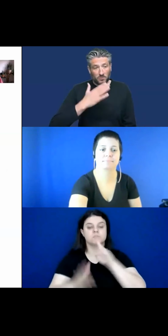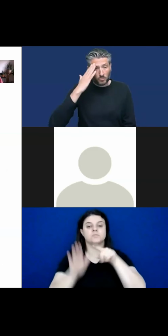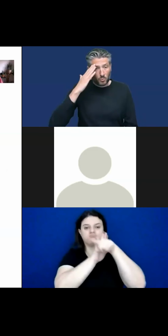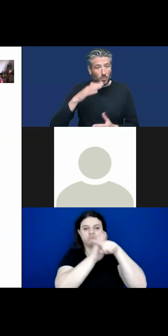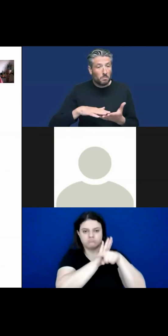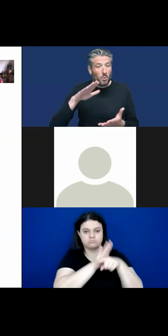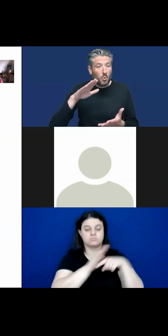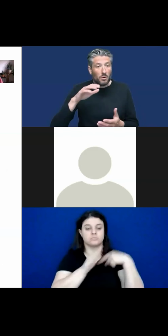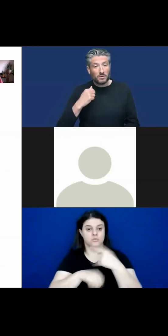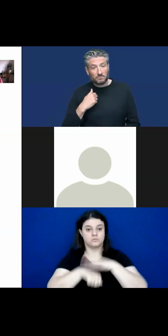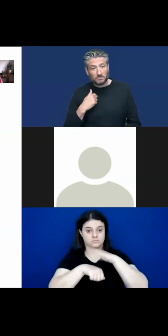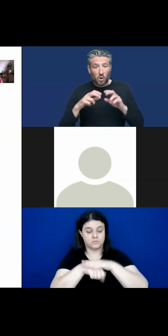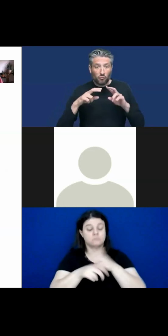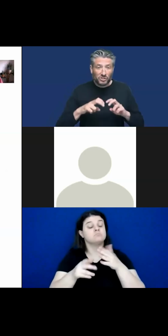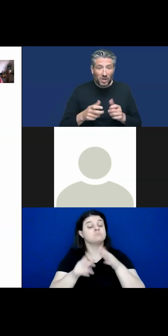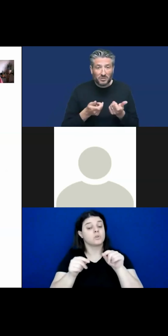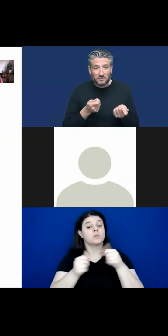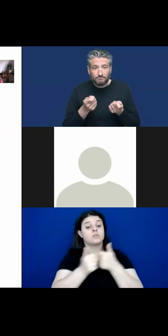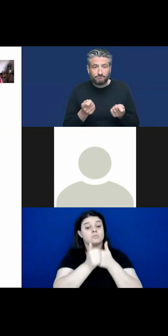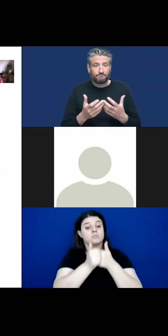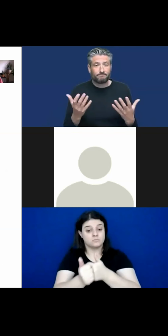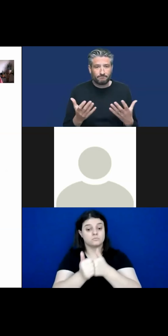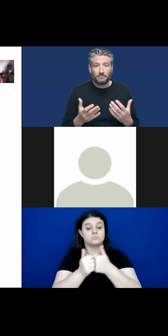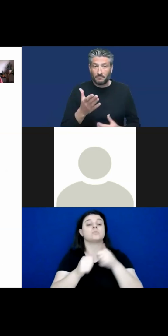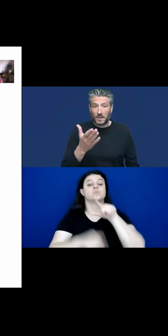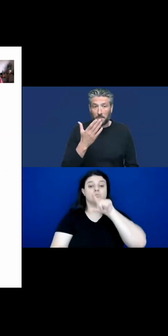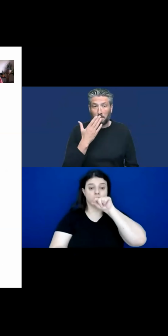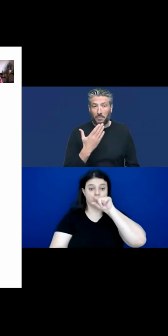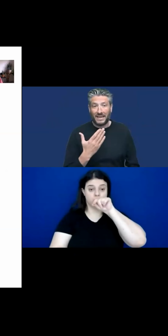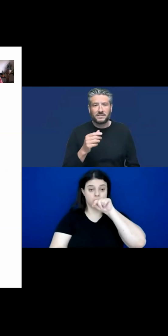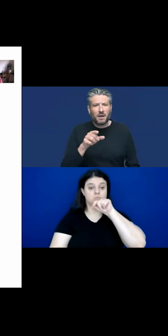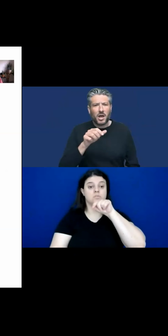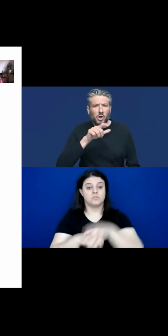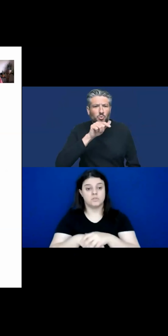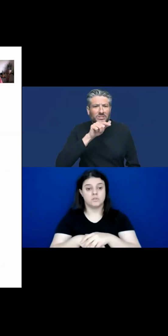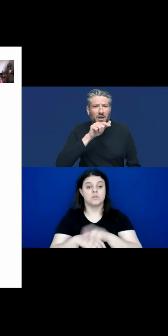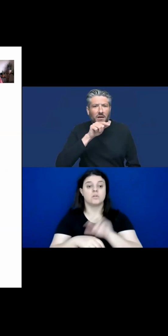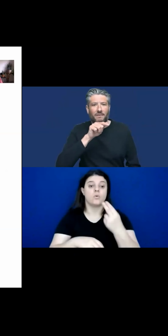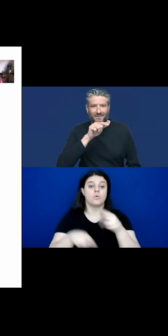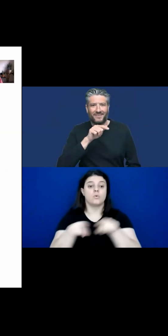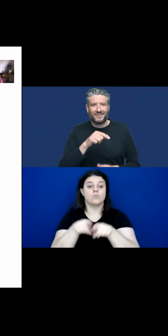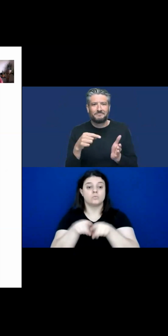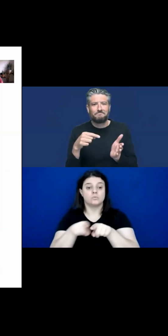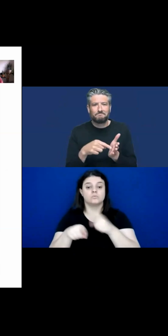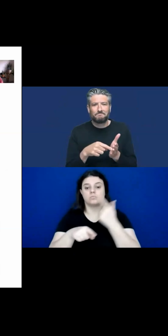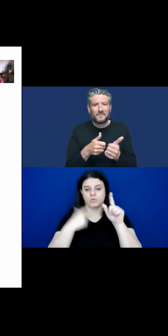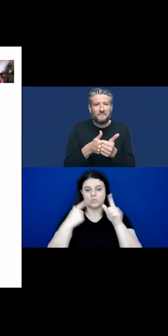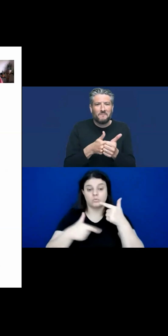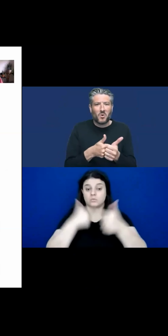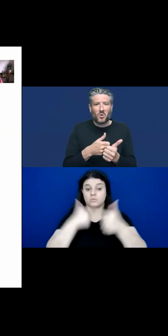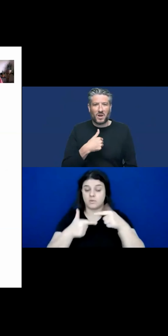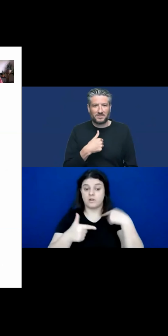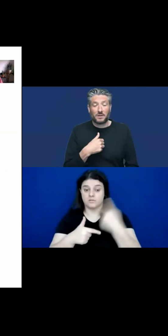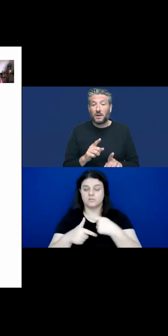conduct, I encourage you to follow us on Twitter. And if you're interested in some of our work that we're doing on